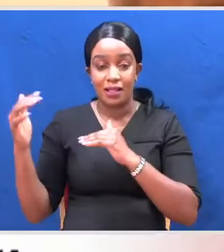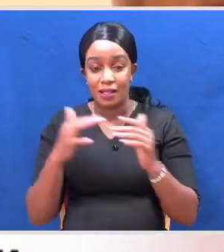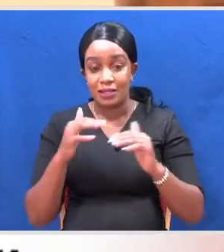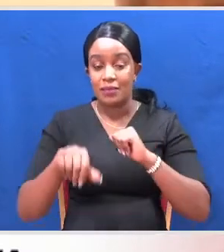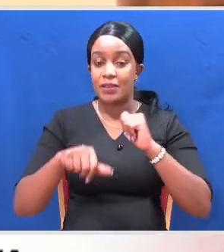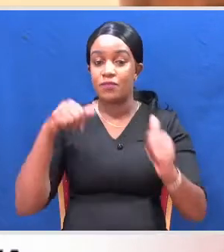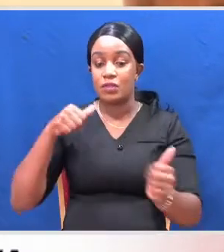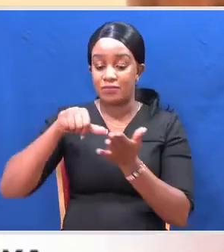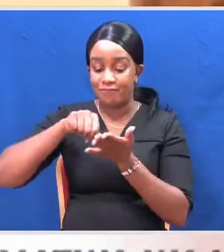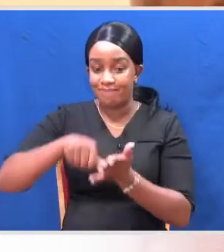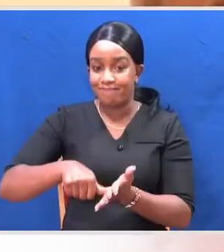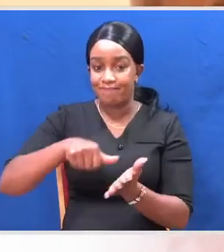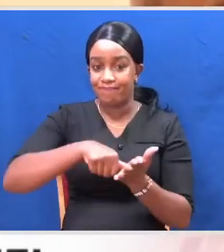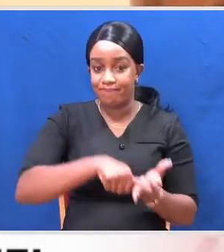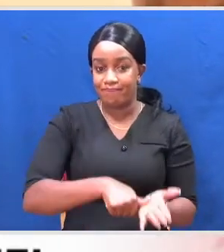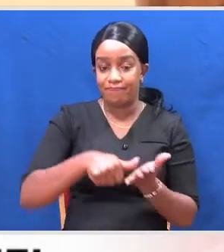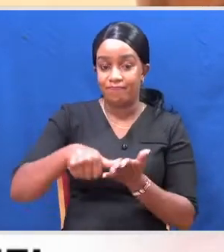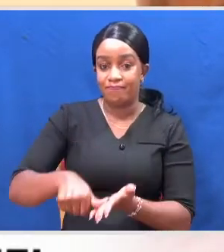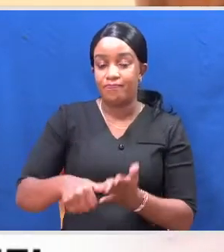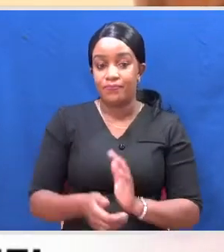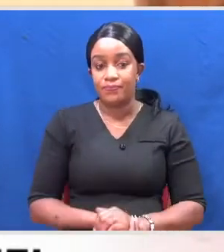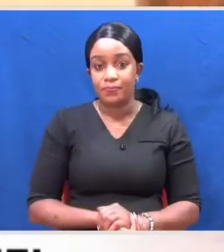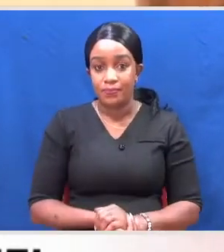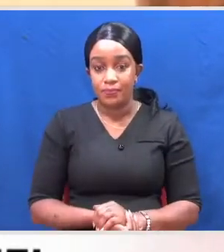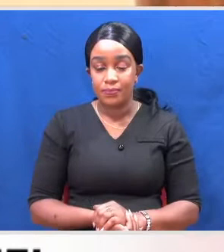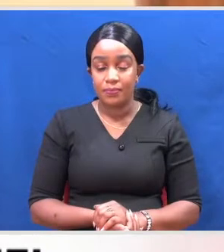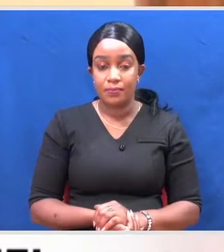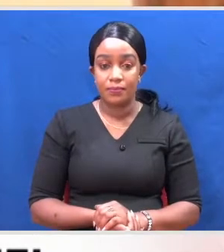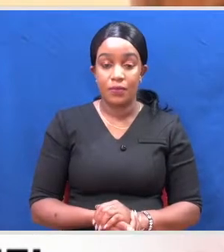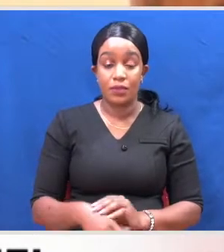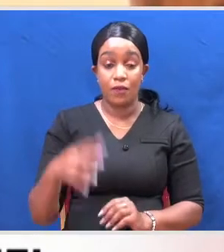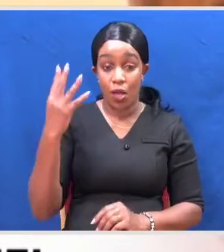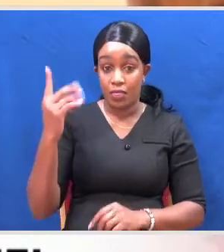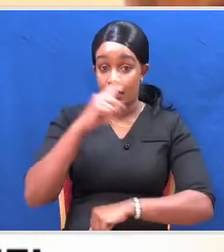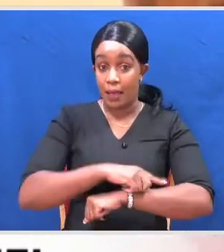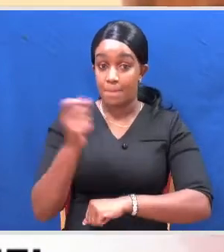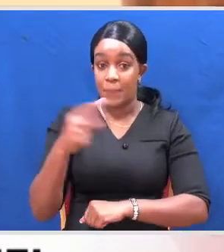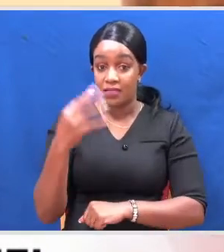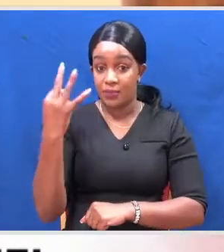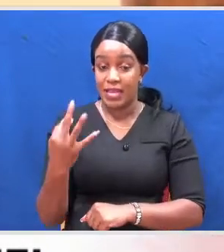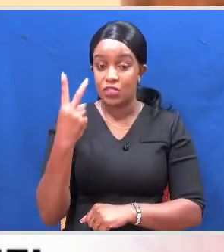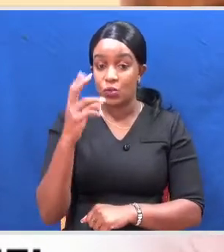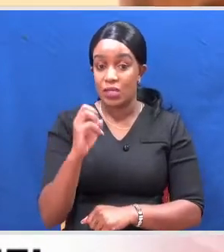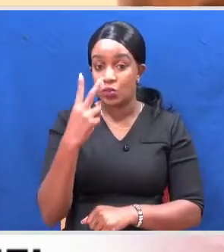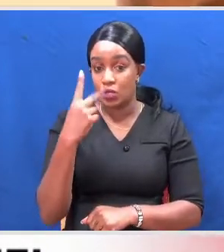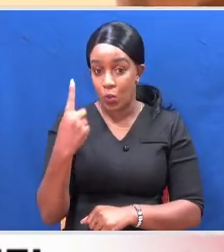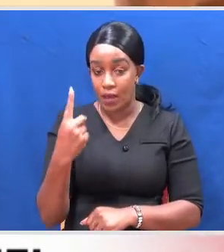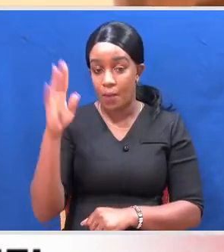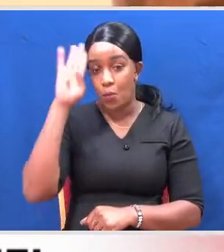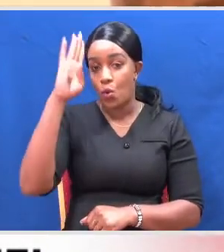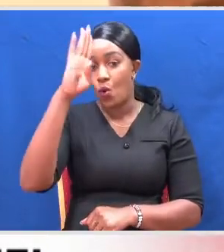kuchukuliwa. Particulars being that on the 4th day of March 2021 along Bungoma Chwere Road,